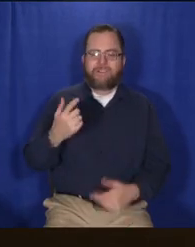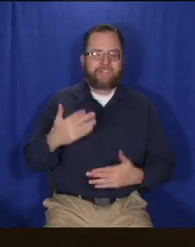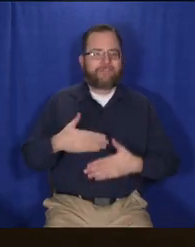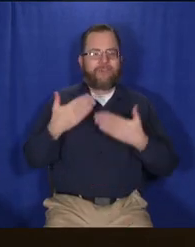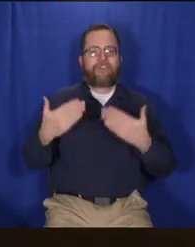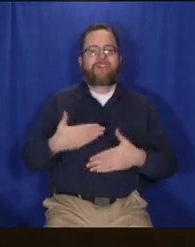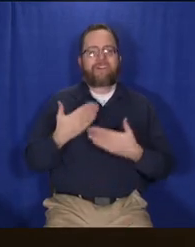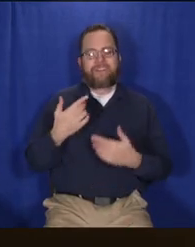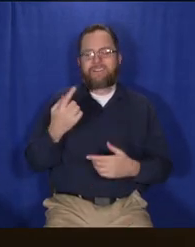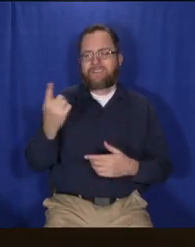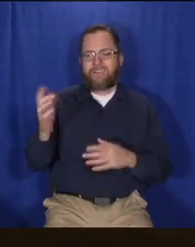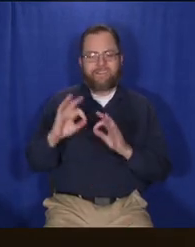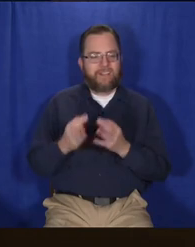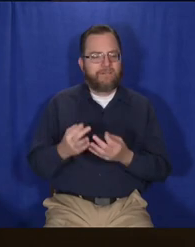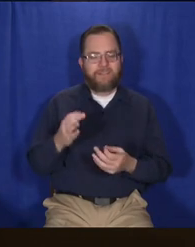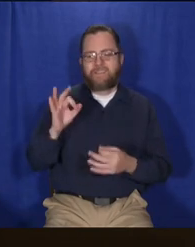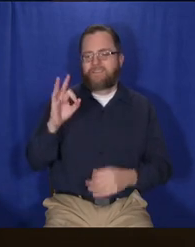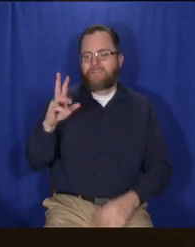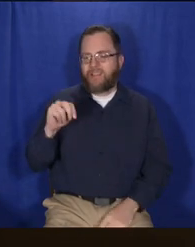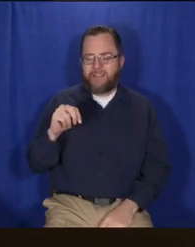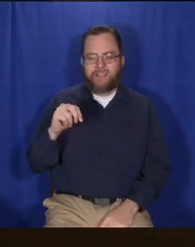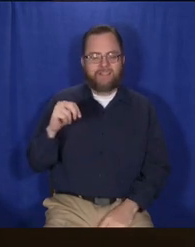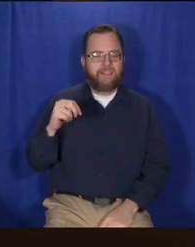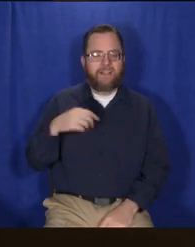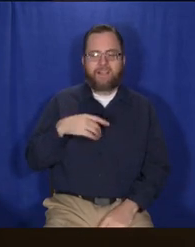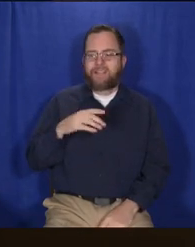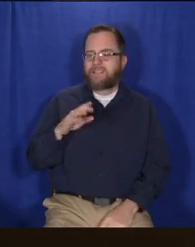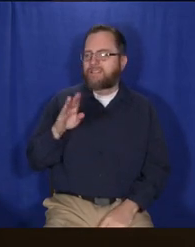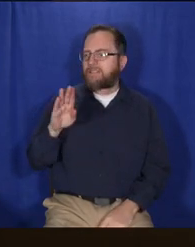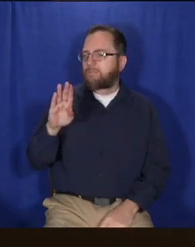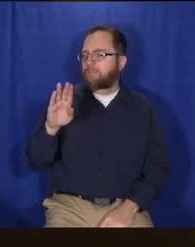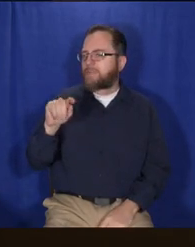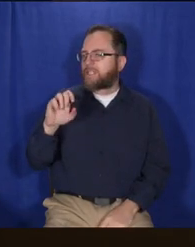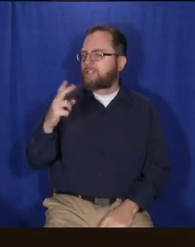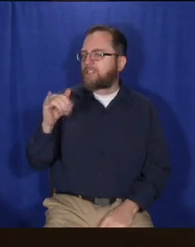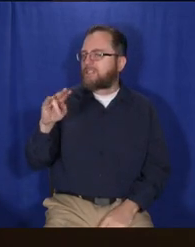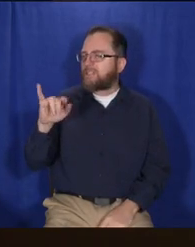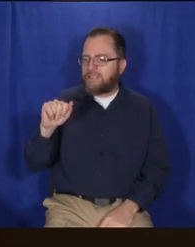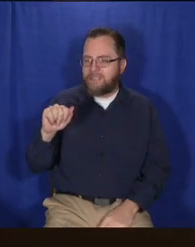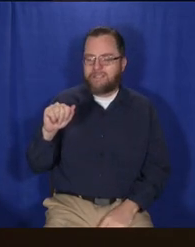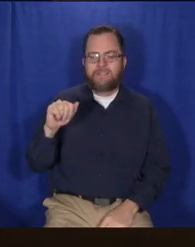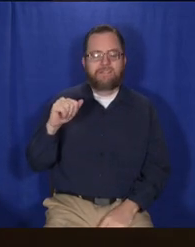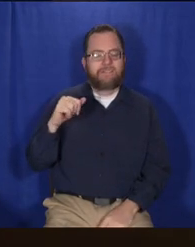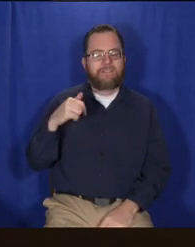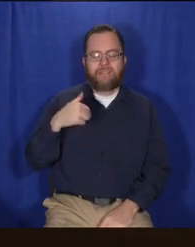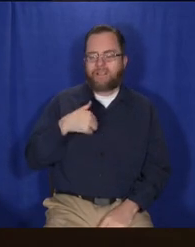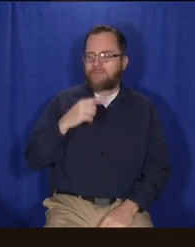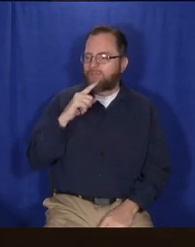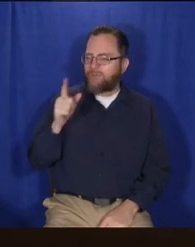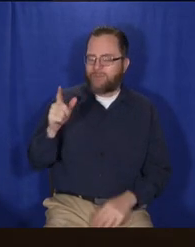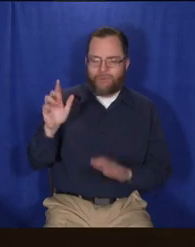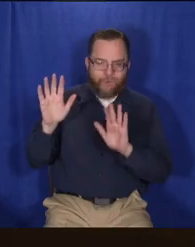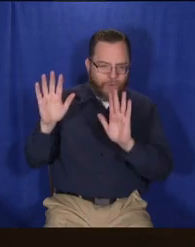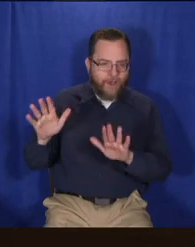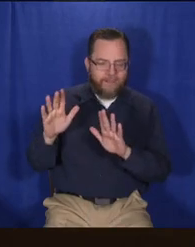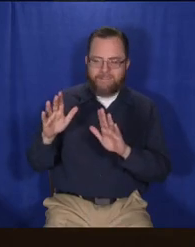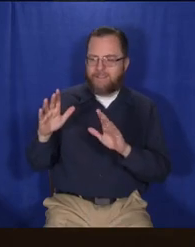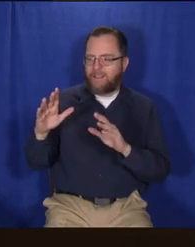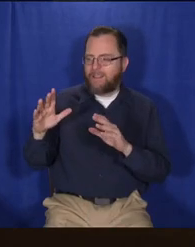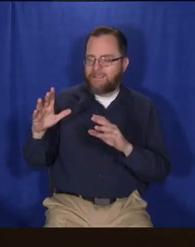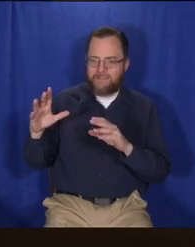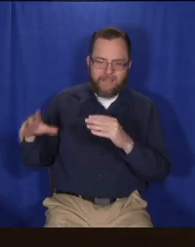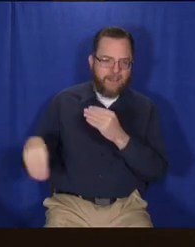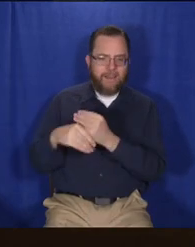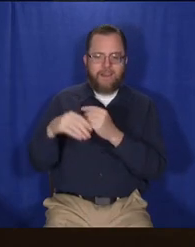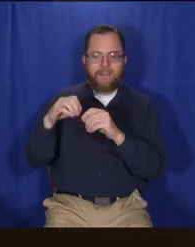it's a lot of fun. Bettina, I'm sure you are a wonderful addition to this family, and you're a wonderful addition to this